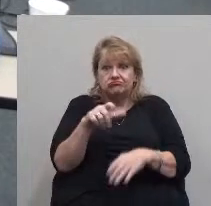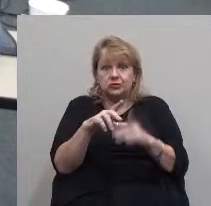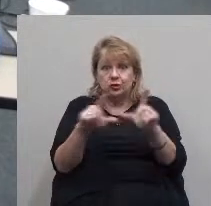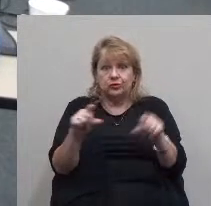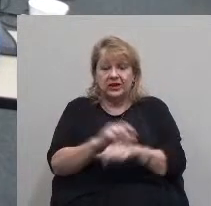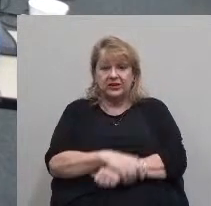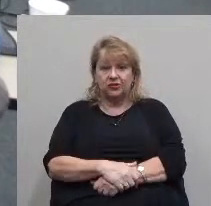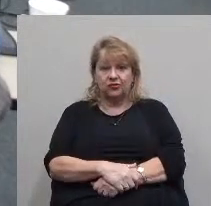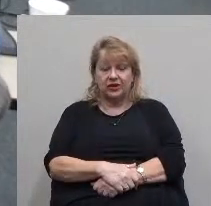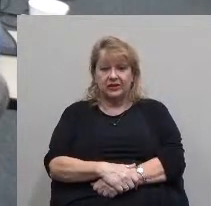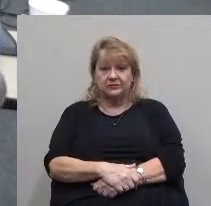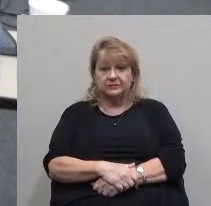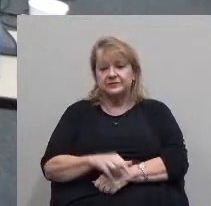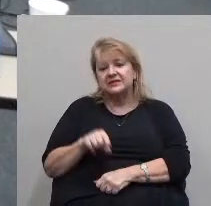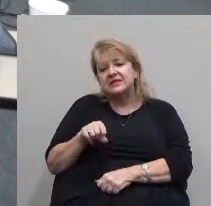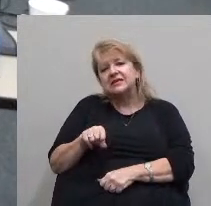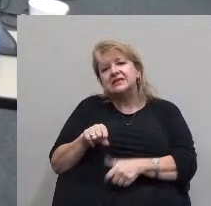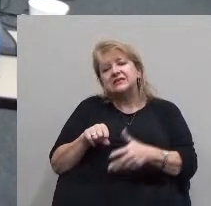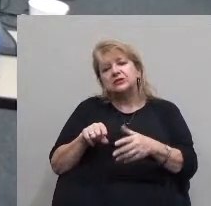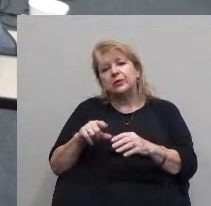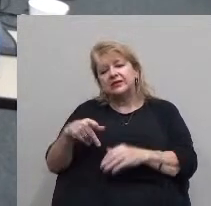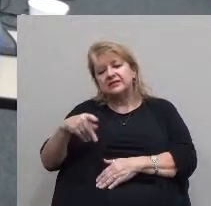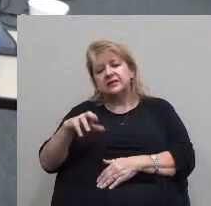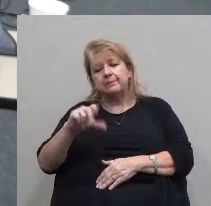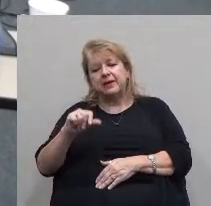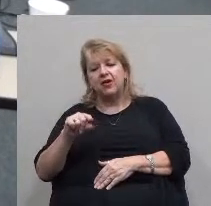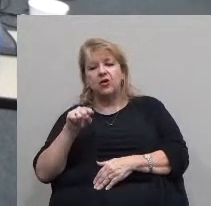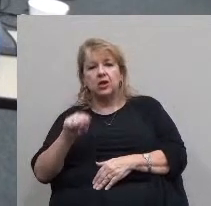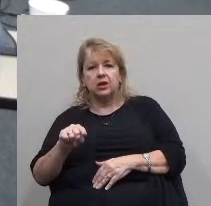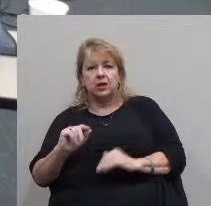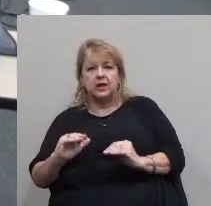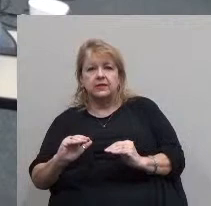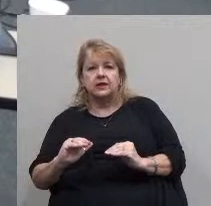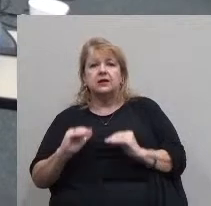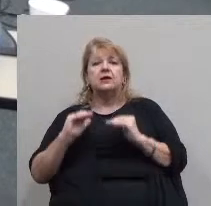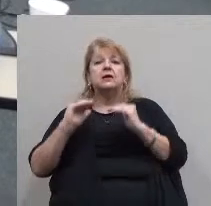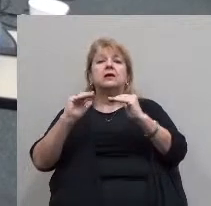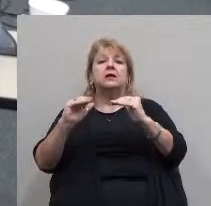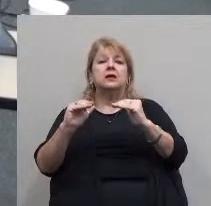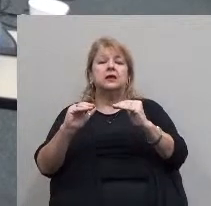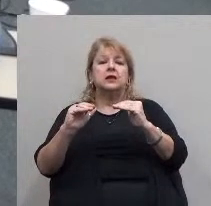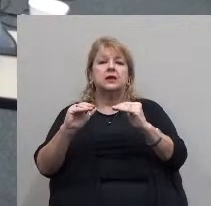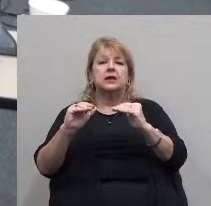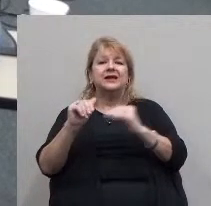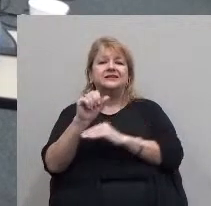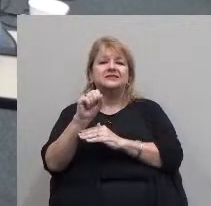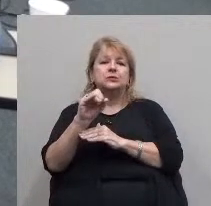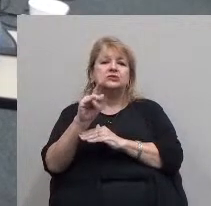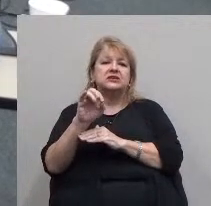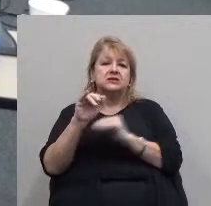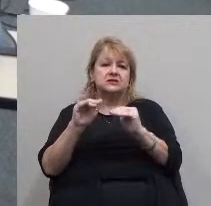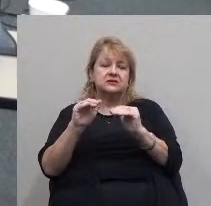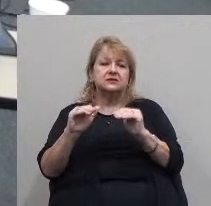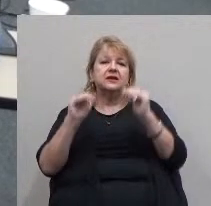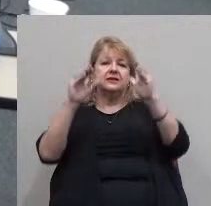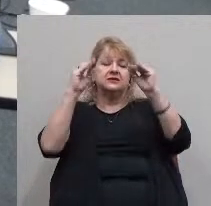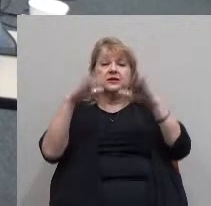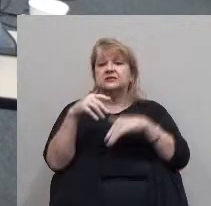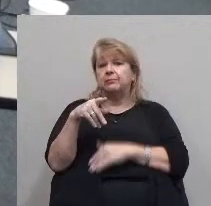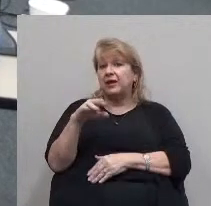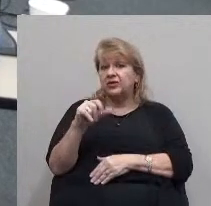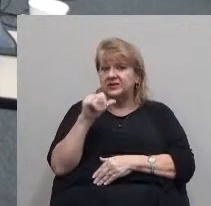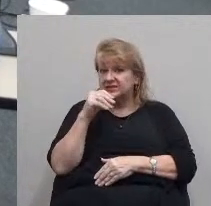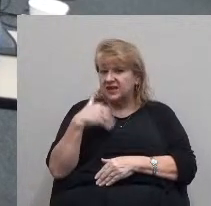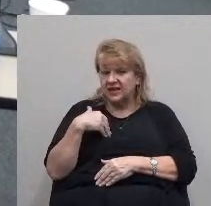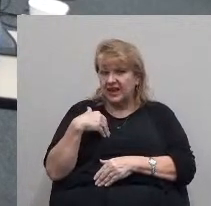this as a position above in terms of ranking that paraprofessional, because the paraprofessional doesn't have to have any degree.